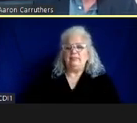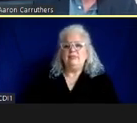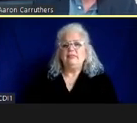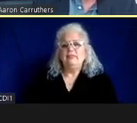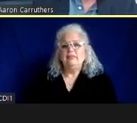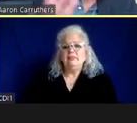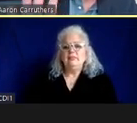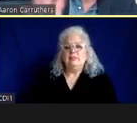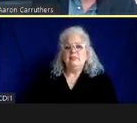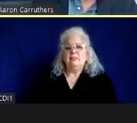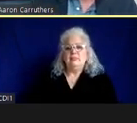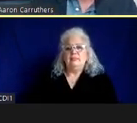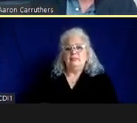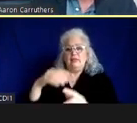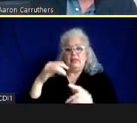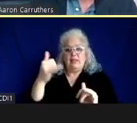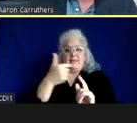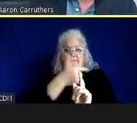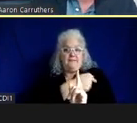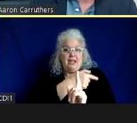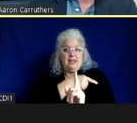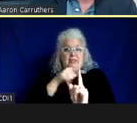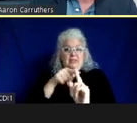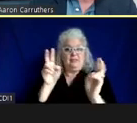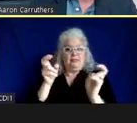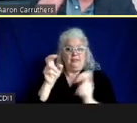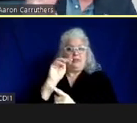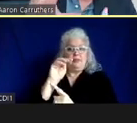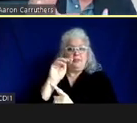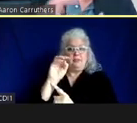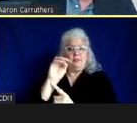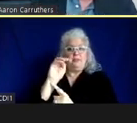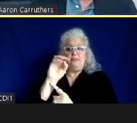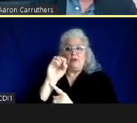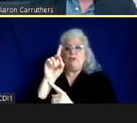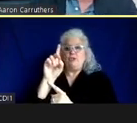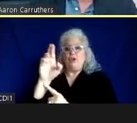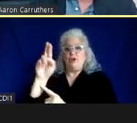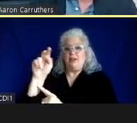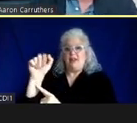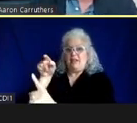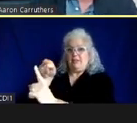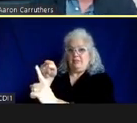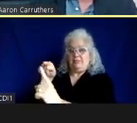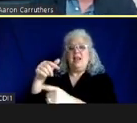vaccine has a fewer ingredients, and there's few that's in that